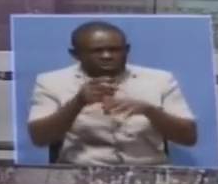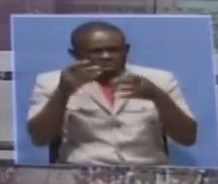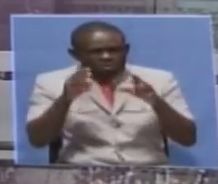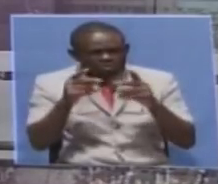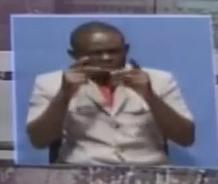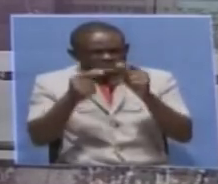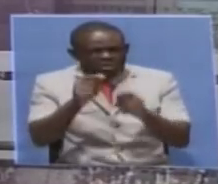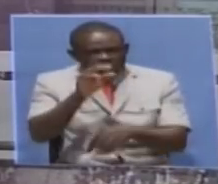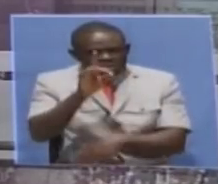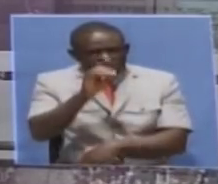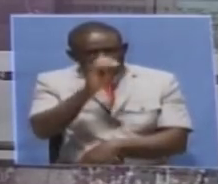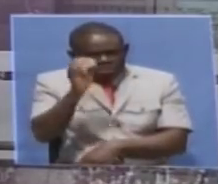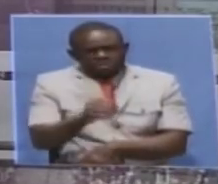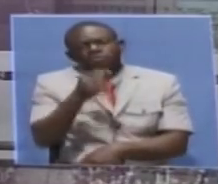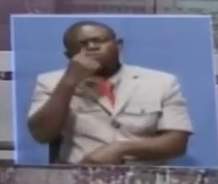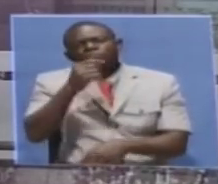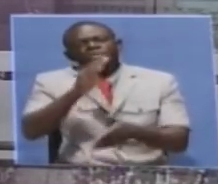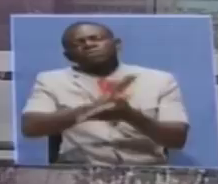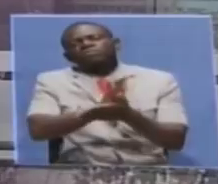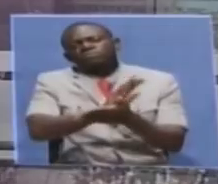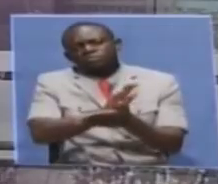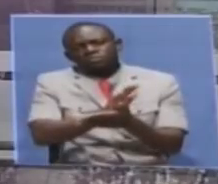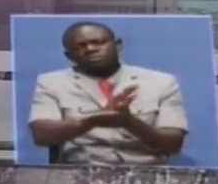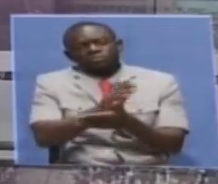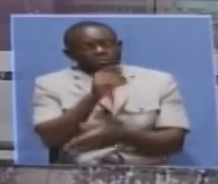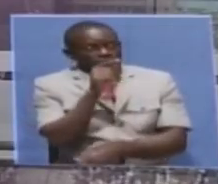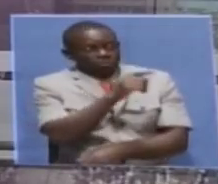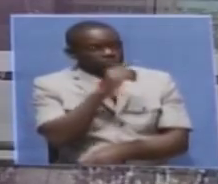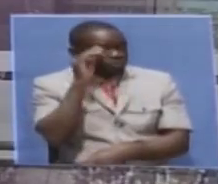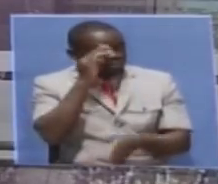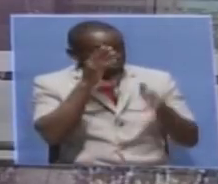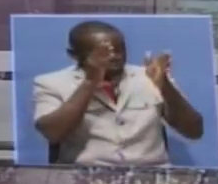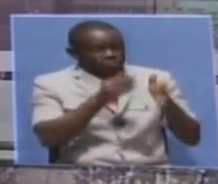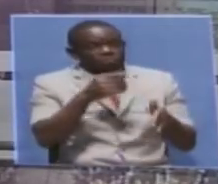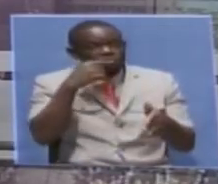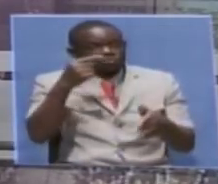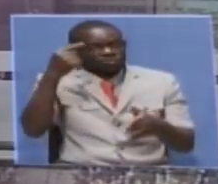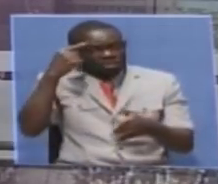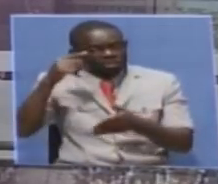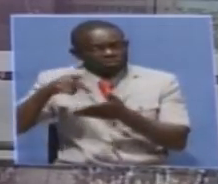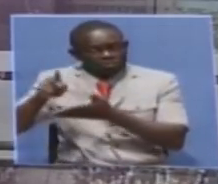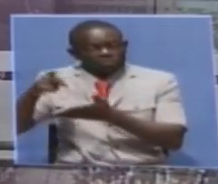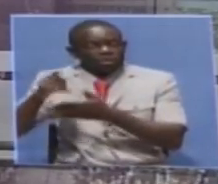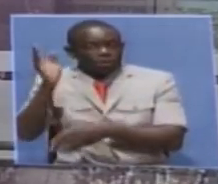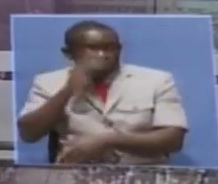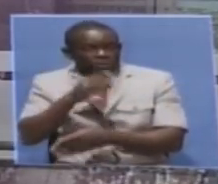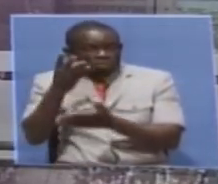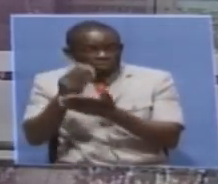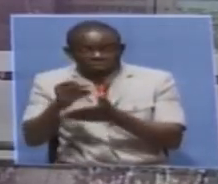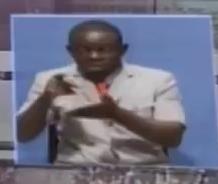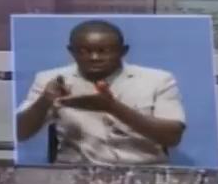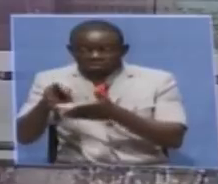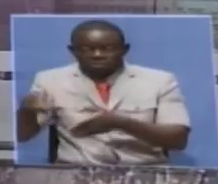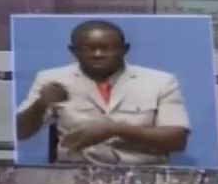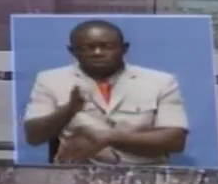desire of government is to ensure that all the funds are used for intended projects and not spread resources to other projects.